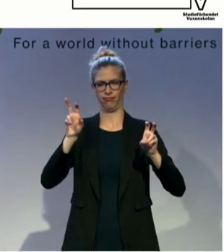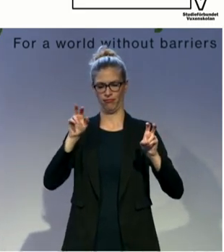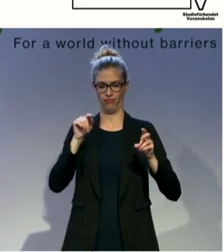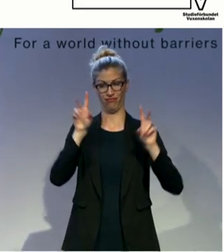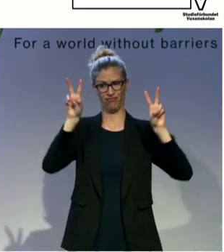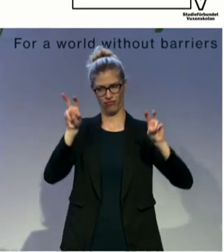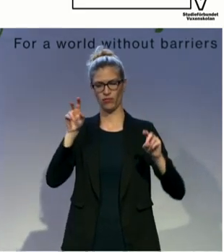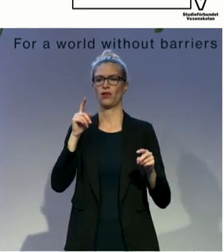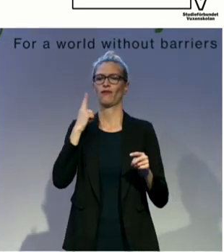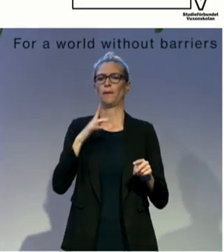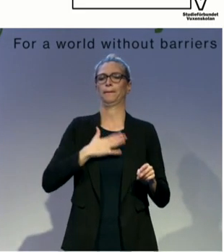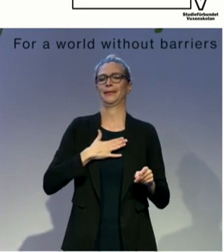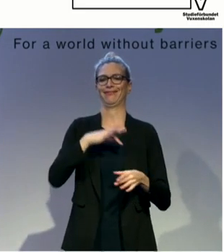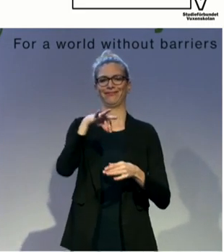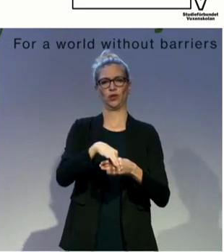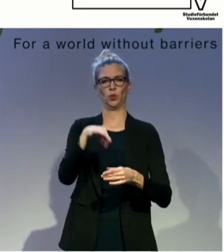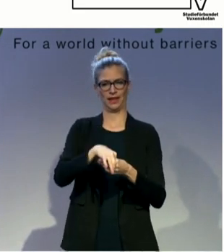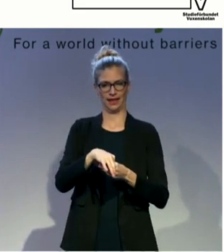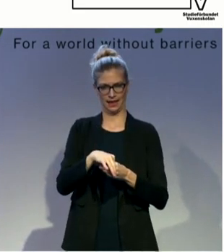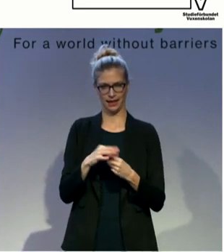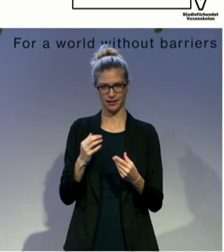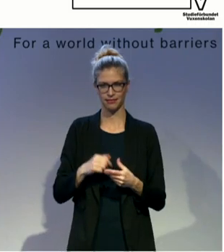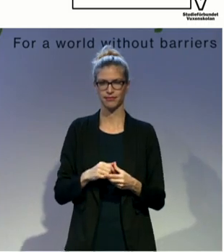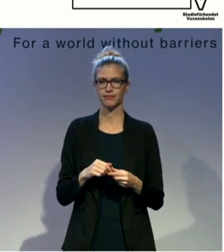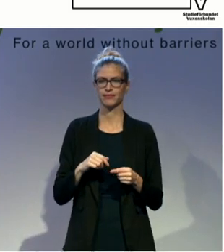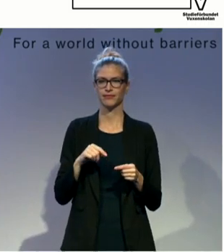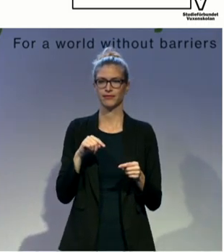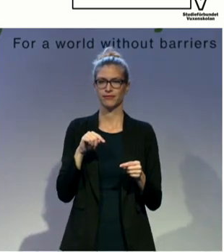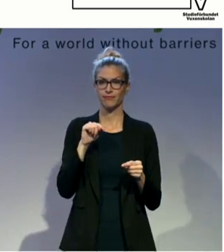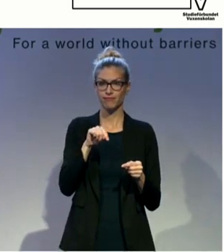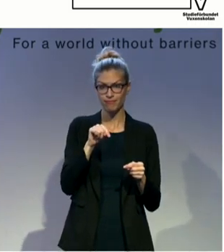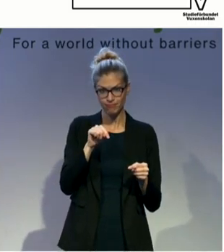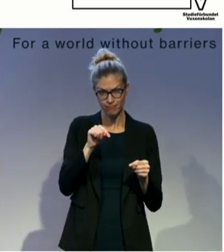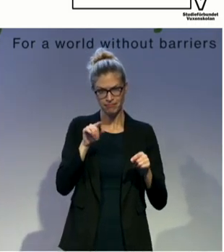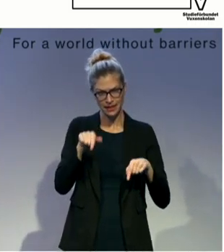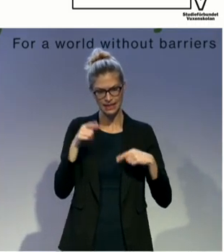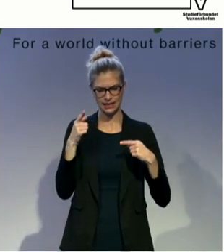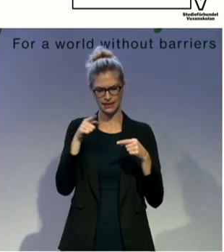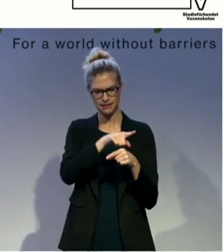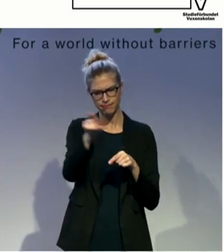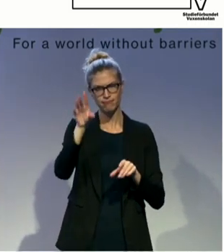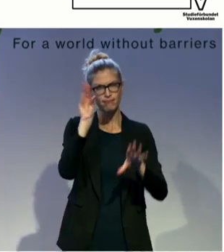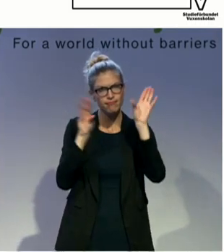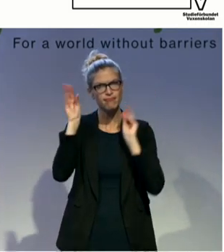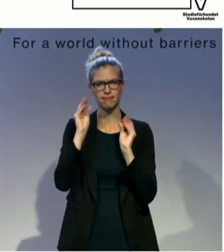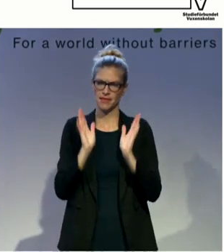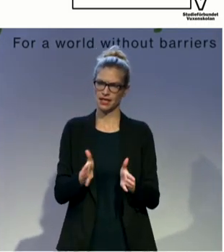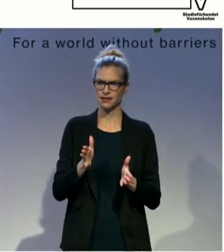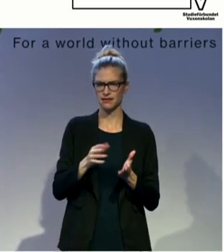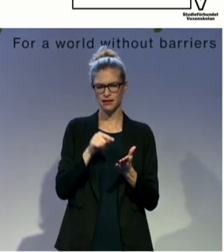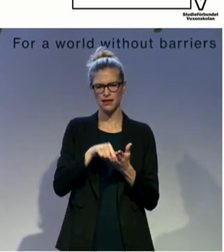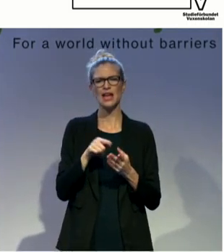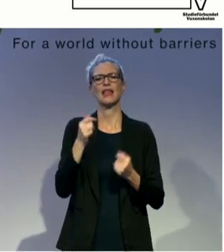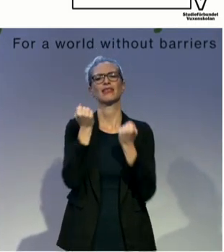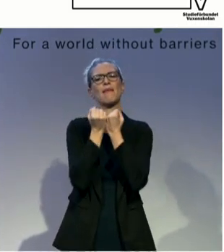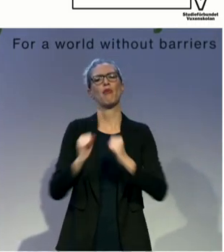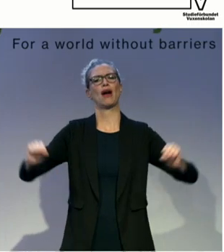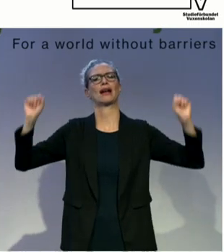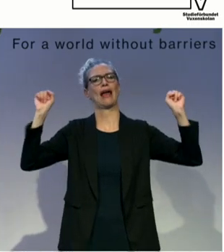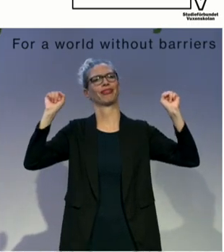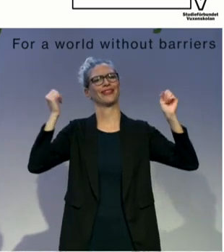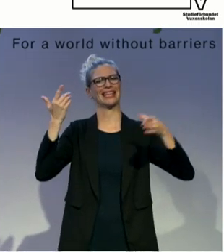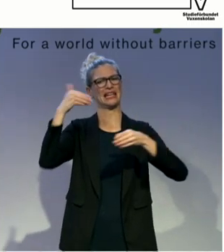on learning together about democracy and what choices every citizen has. Talking about